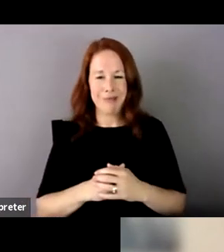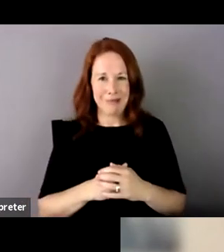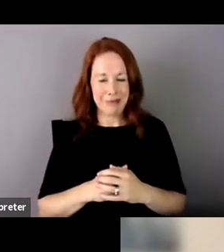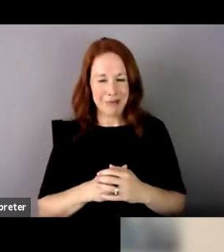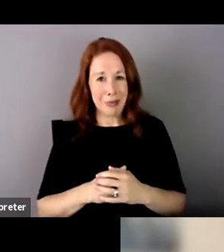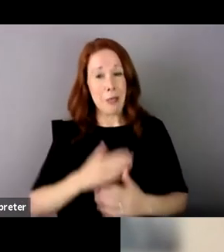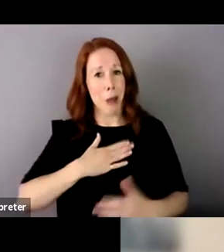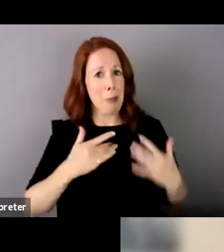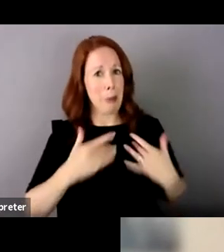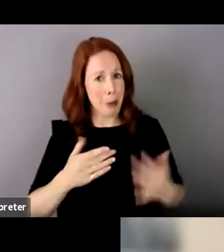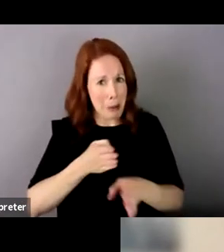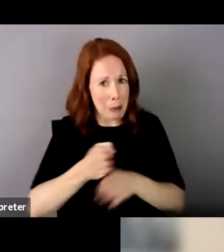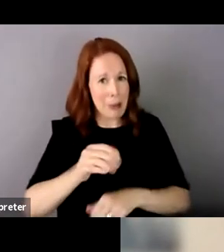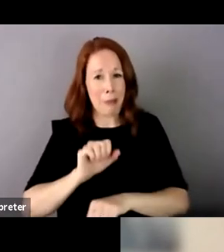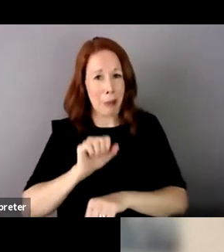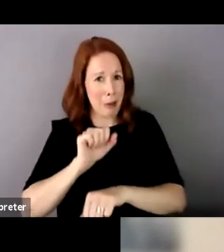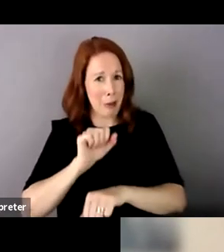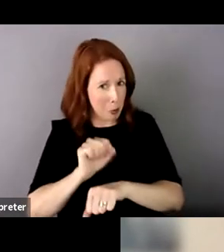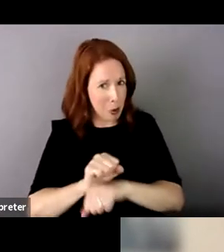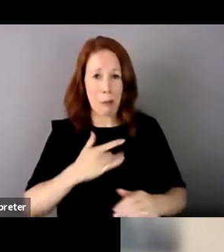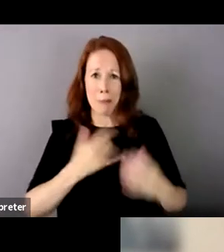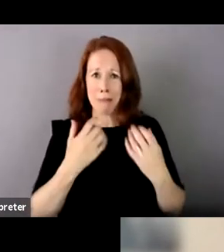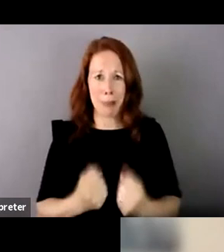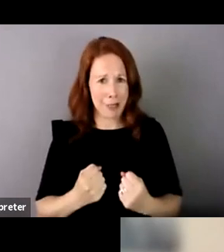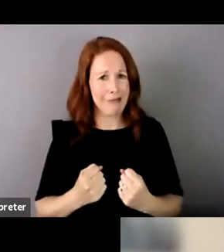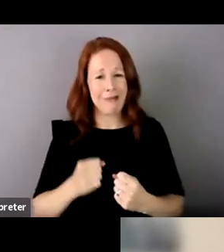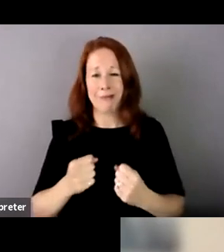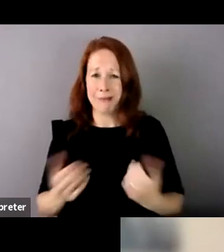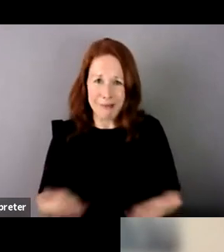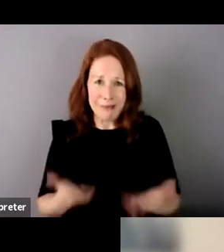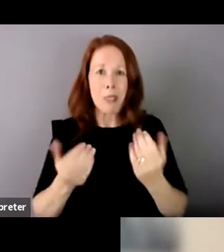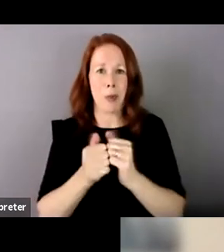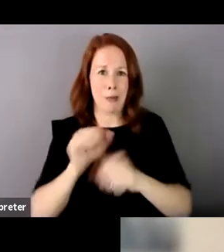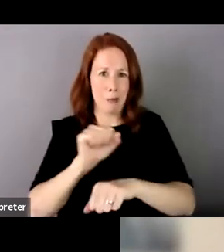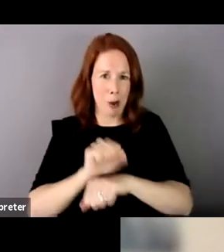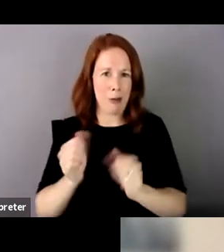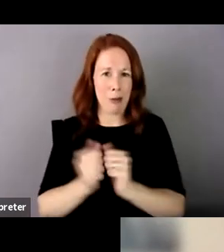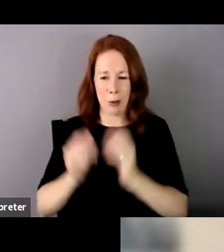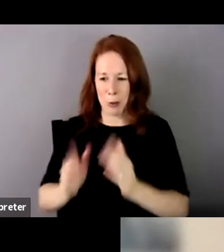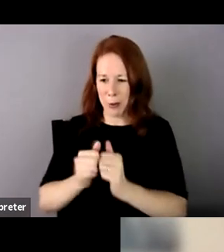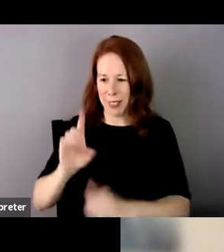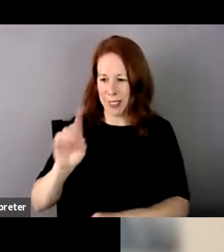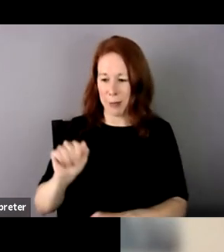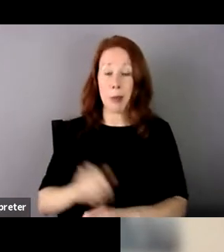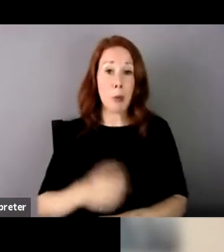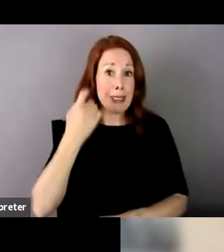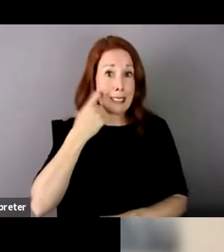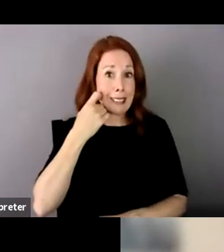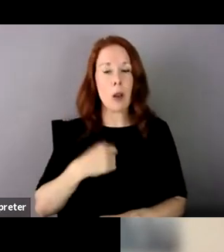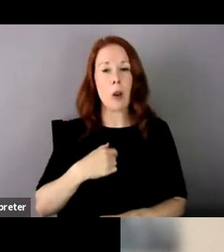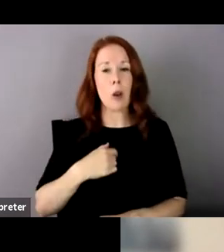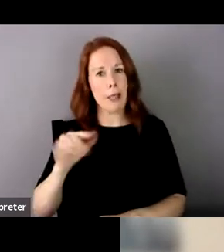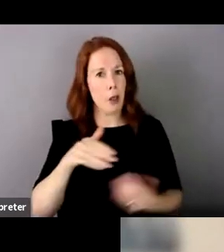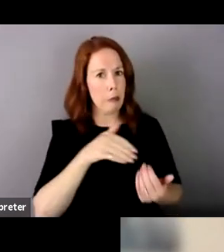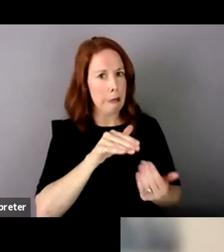just that's my bread and butter and my passion. But I think of the consultation that I have, and my dog is whining and